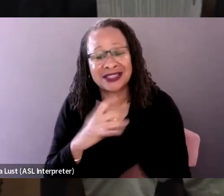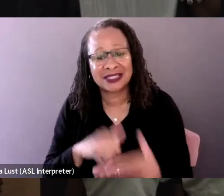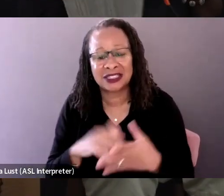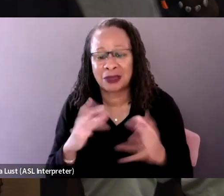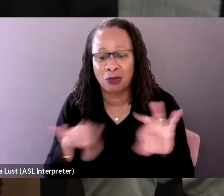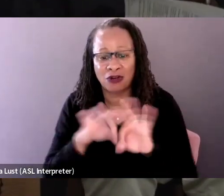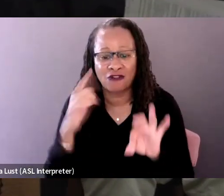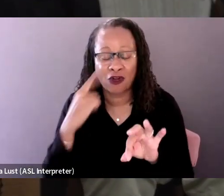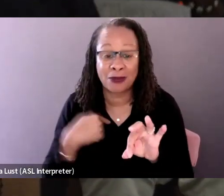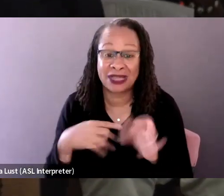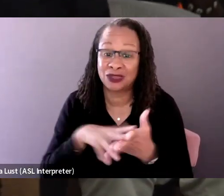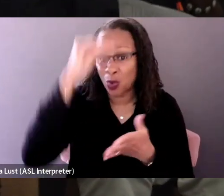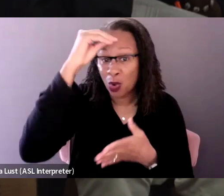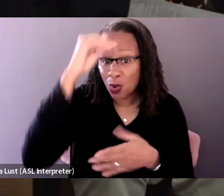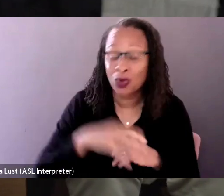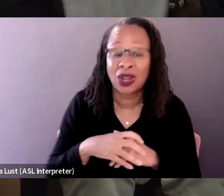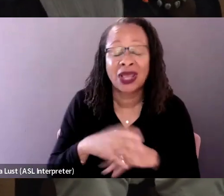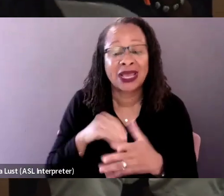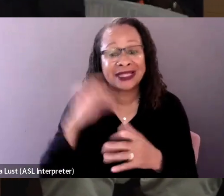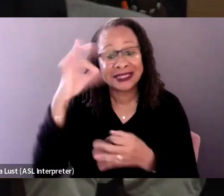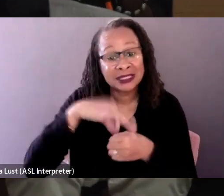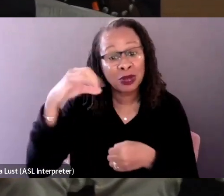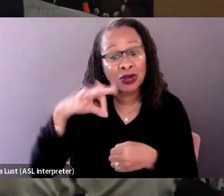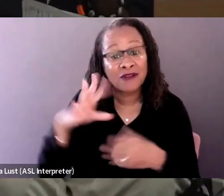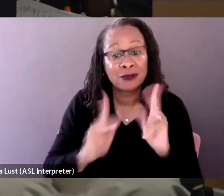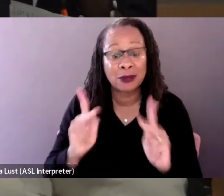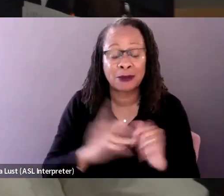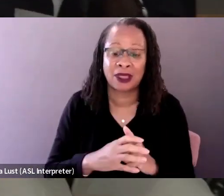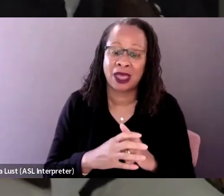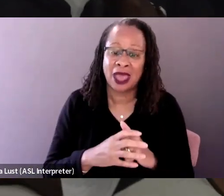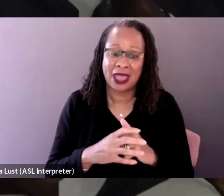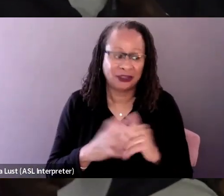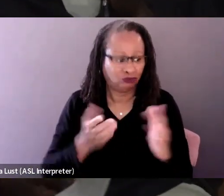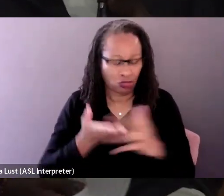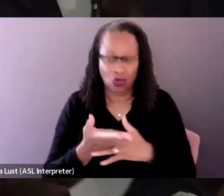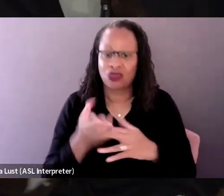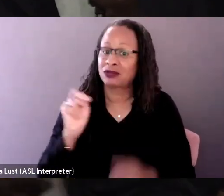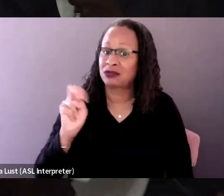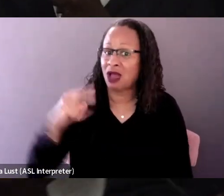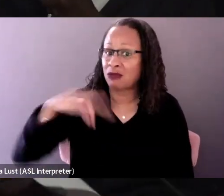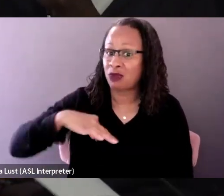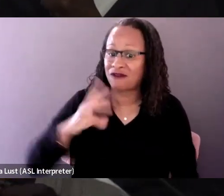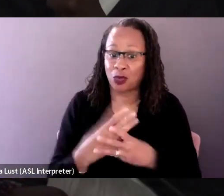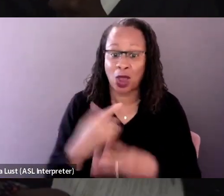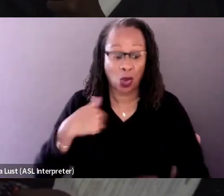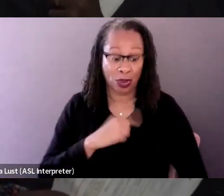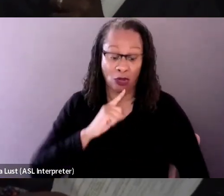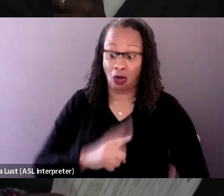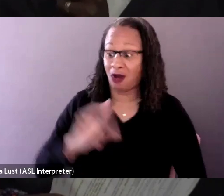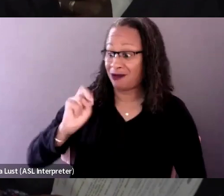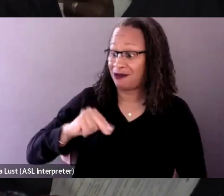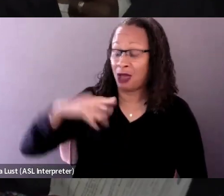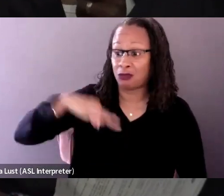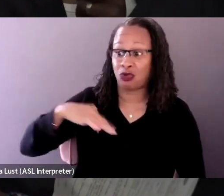learning and in the spirit of the people and coming through the nonprofit world where, we are the nonprofit community. I mean, the Bay is